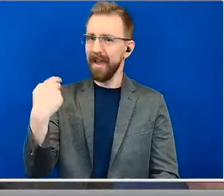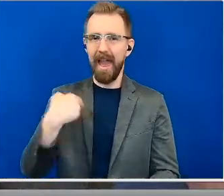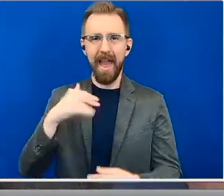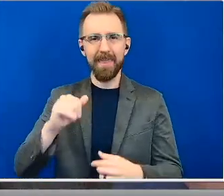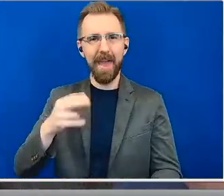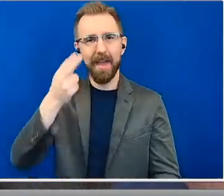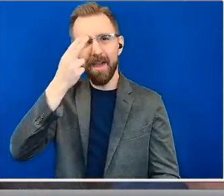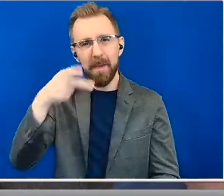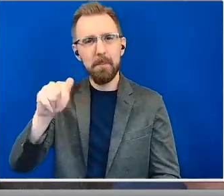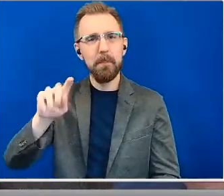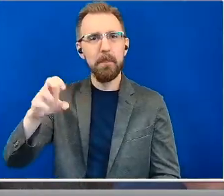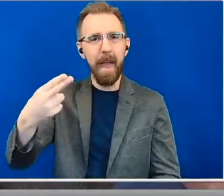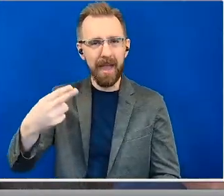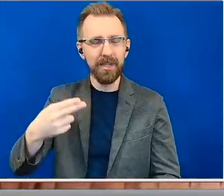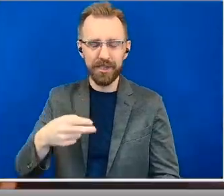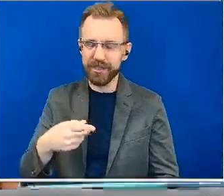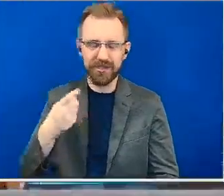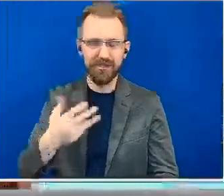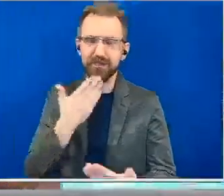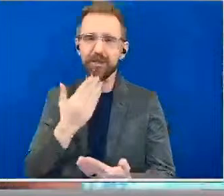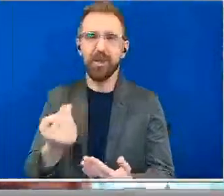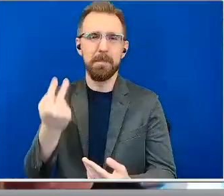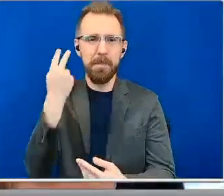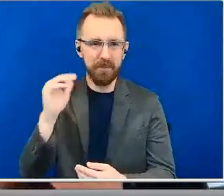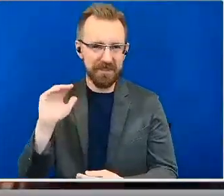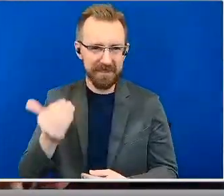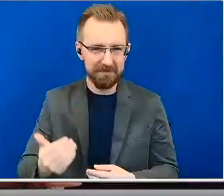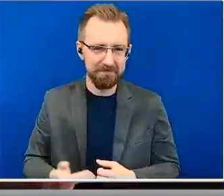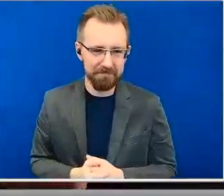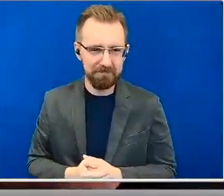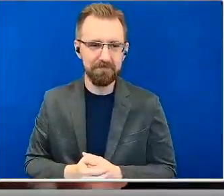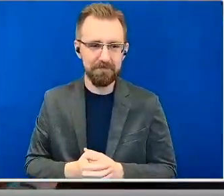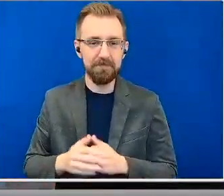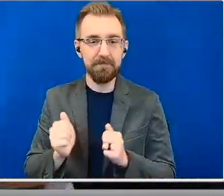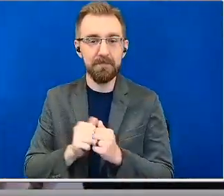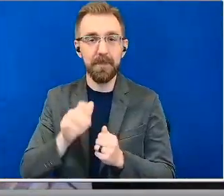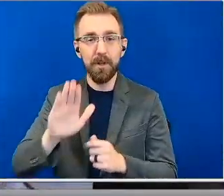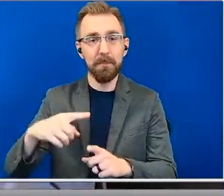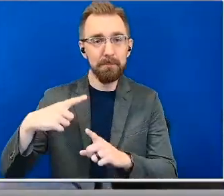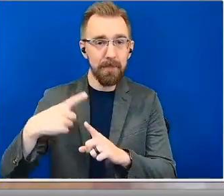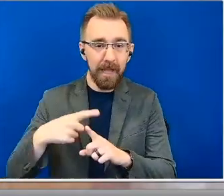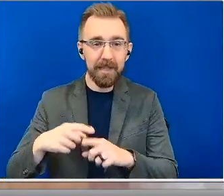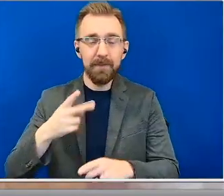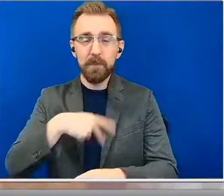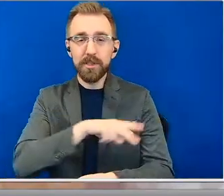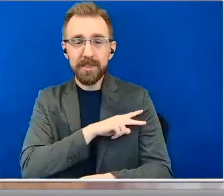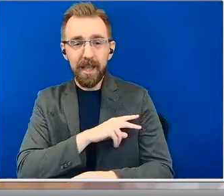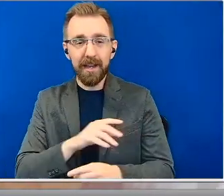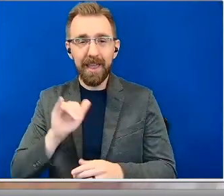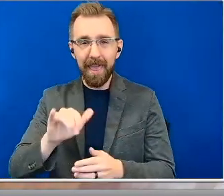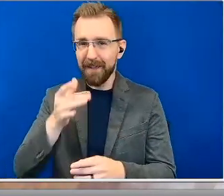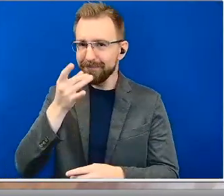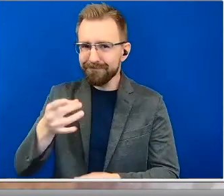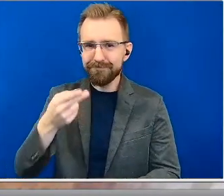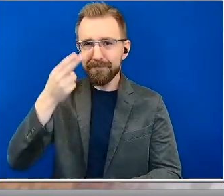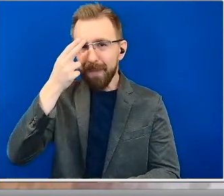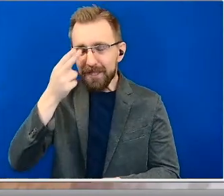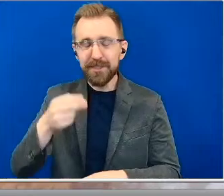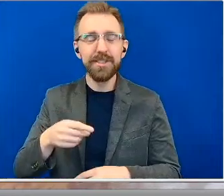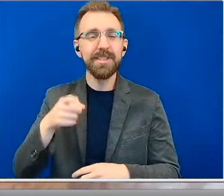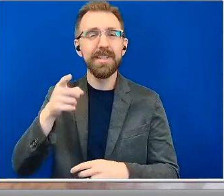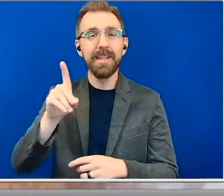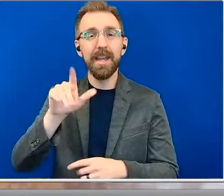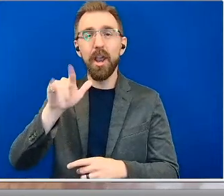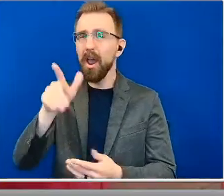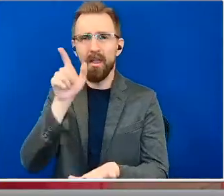And great memory. With her bubbly personality and that quirky patch on her eye, Daryle fell for her. Hook,